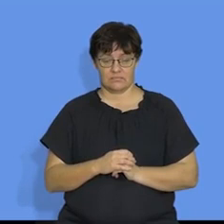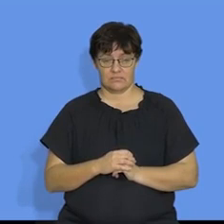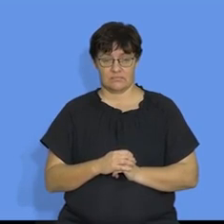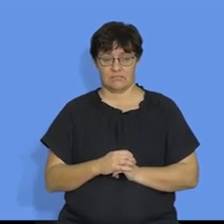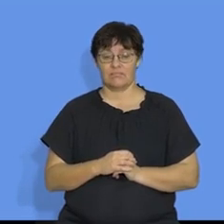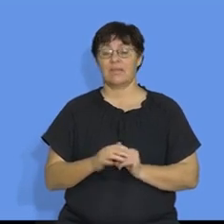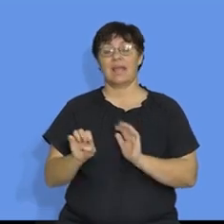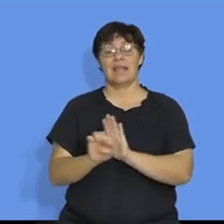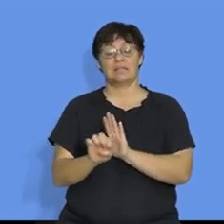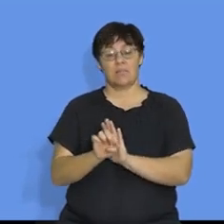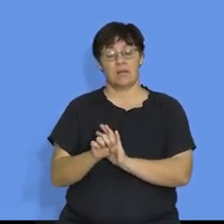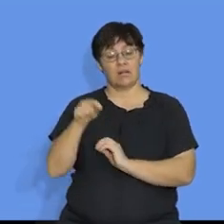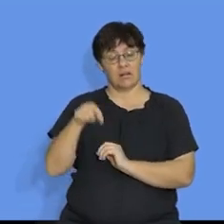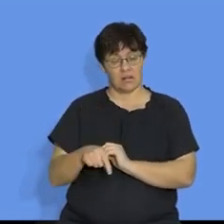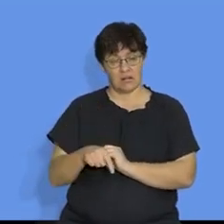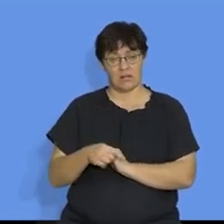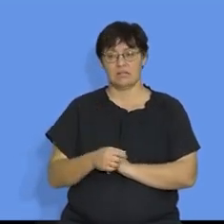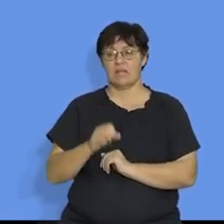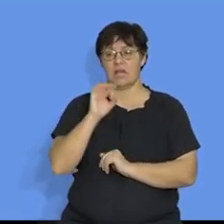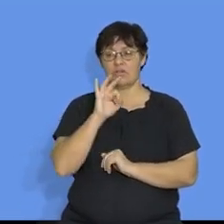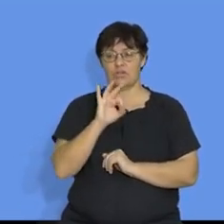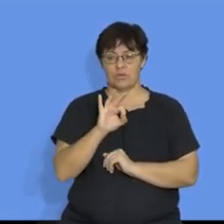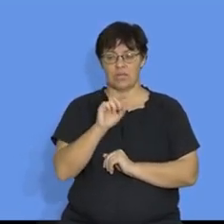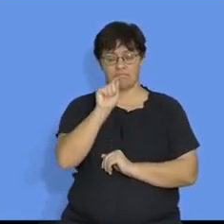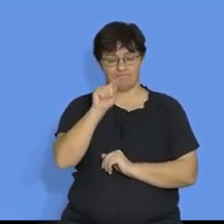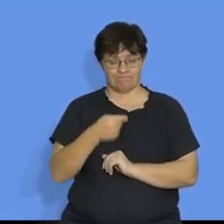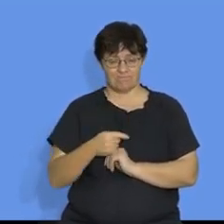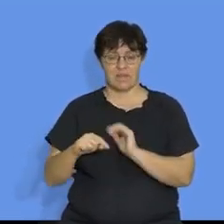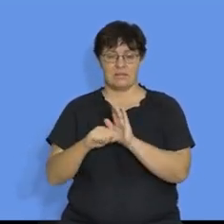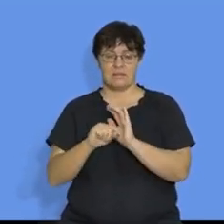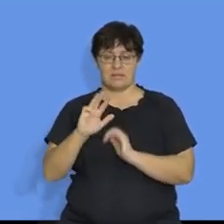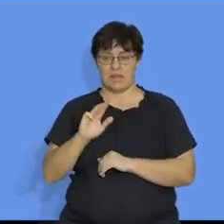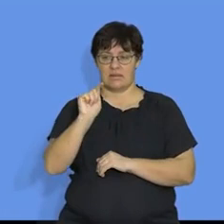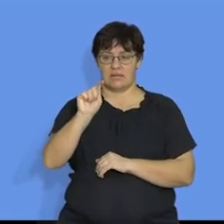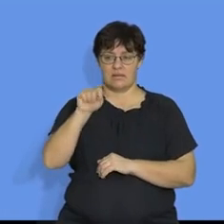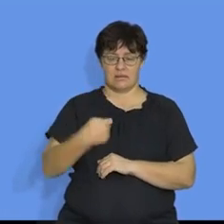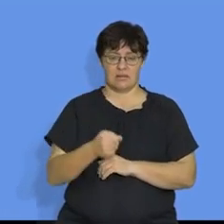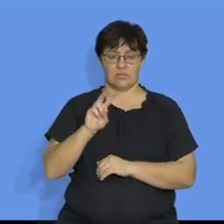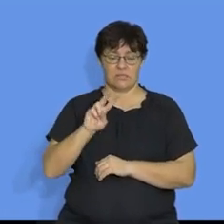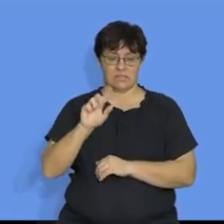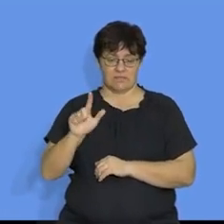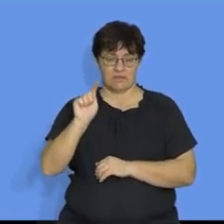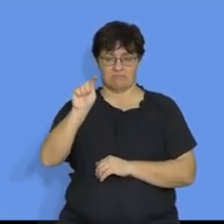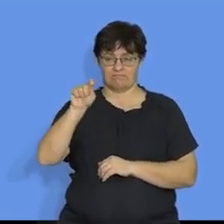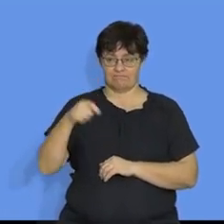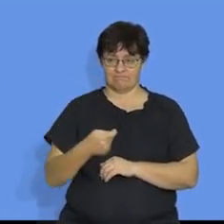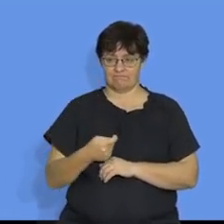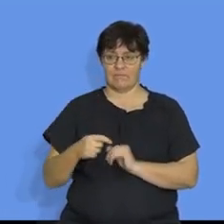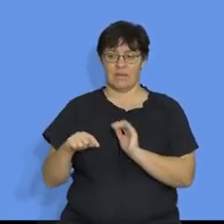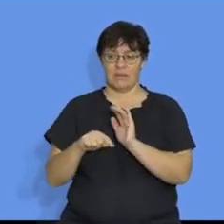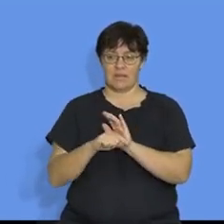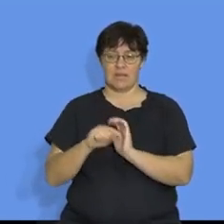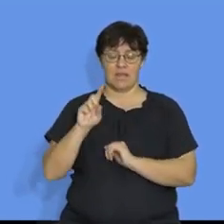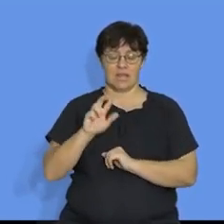The example given below with 3 semicolon negative 9 semicolon 27